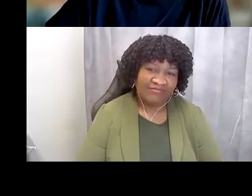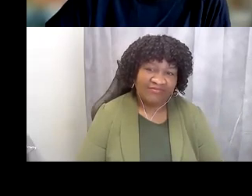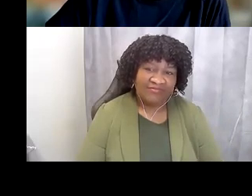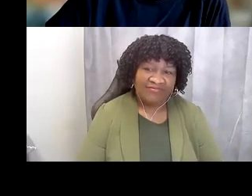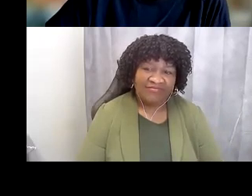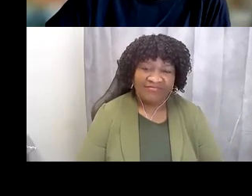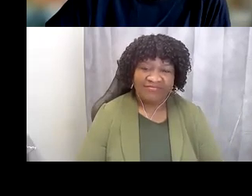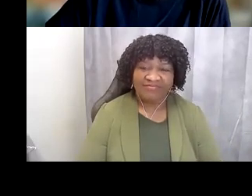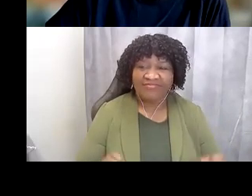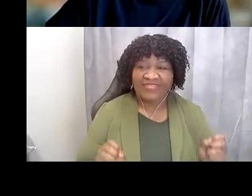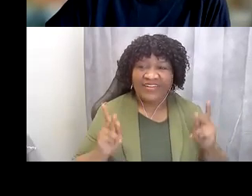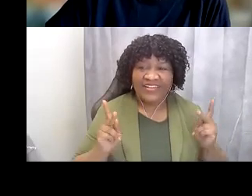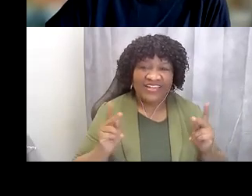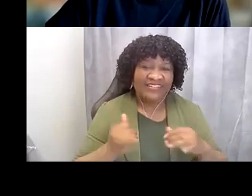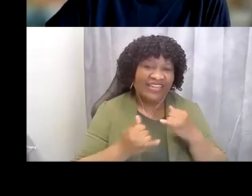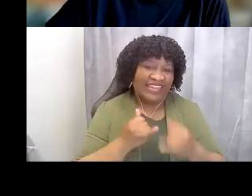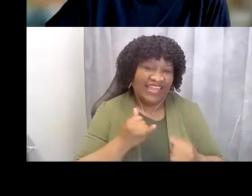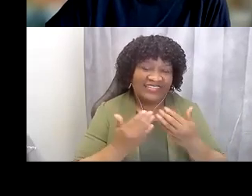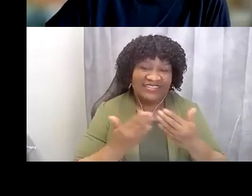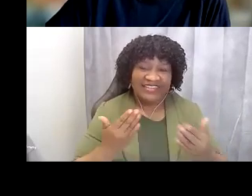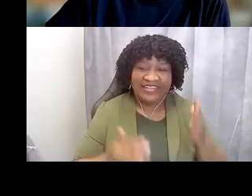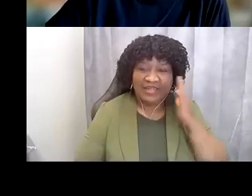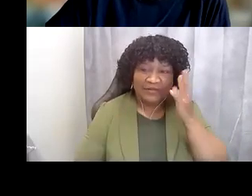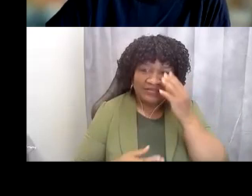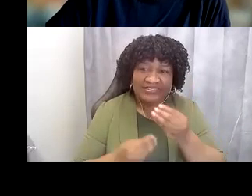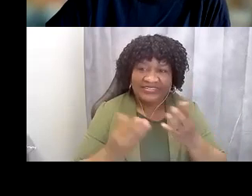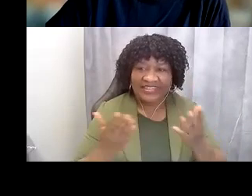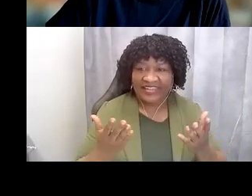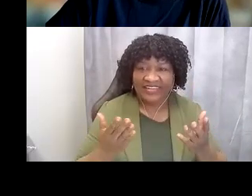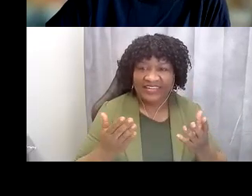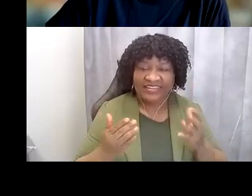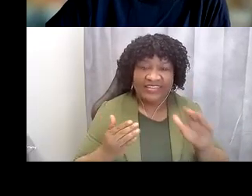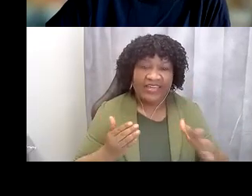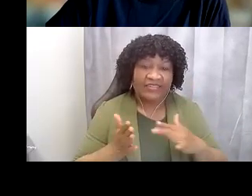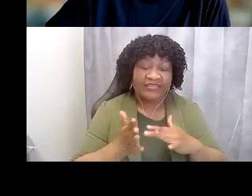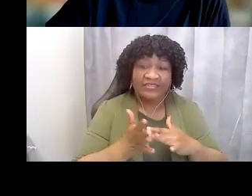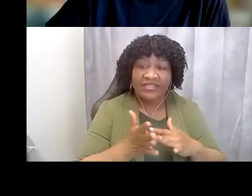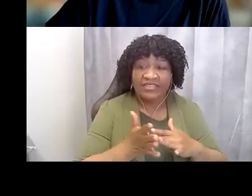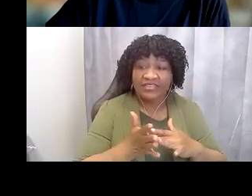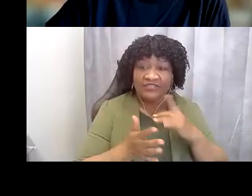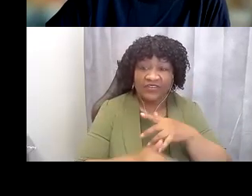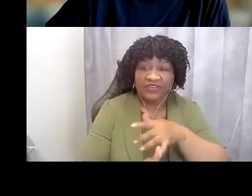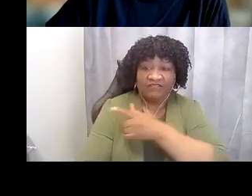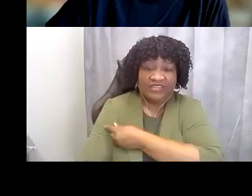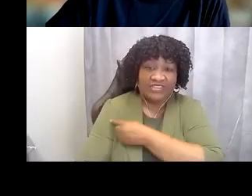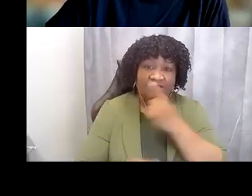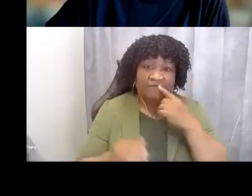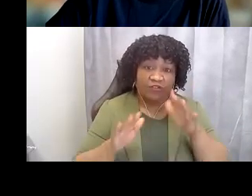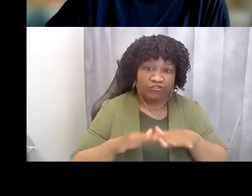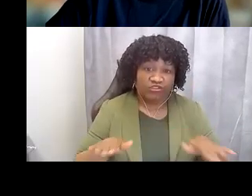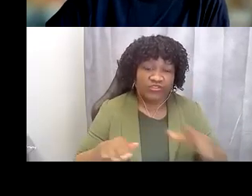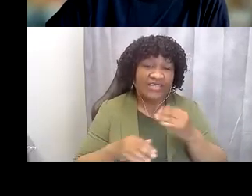All right. The only last thing I will say is I looked, I read the studies for the vaccines for children and the